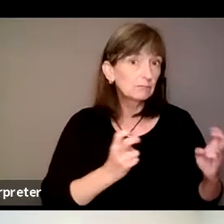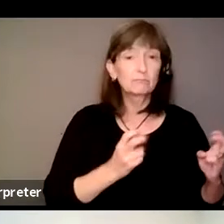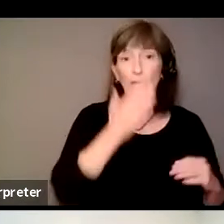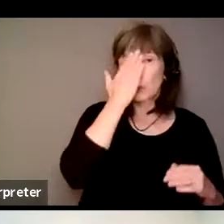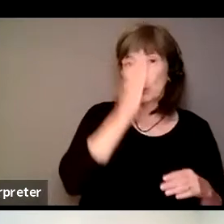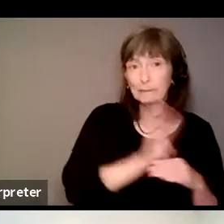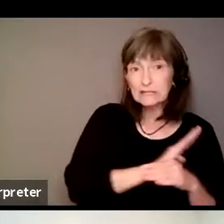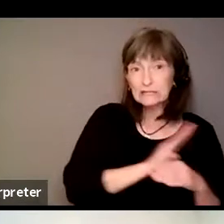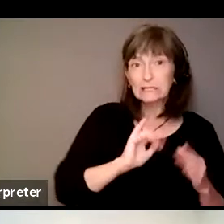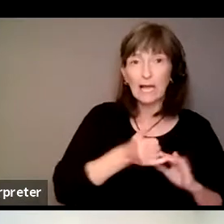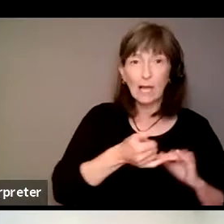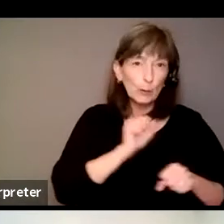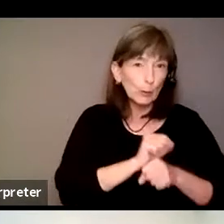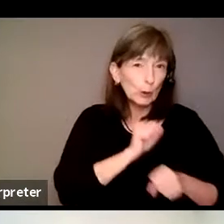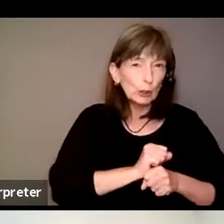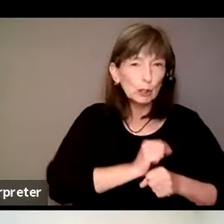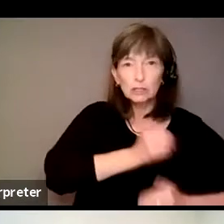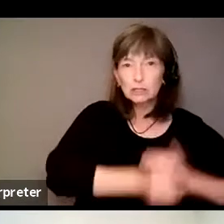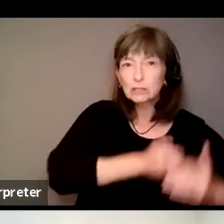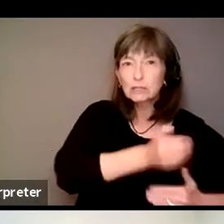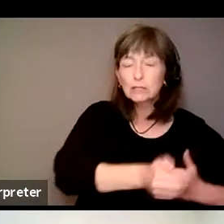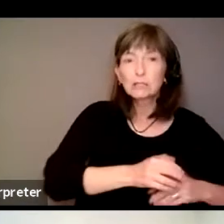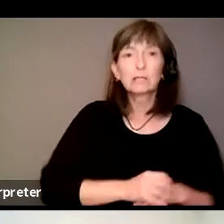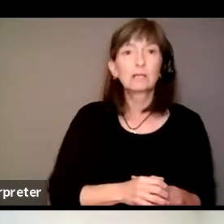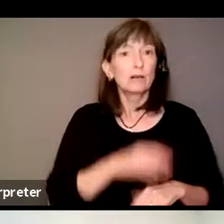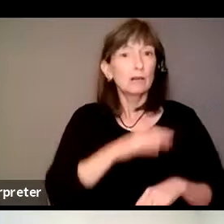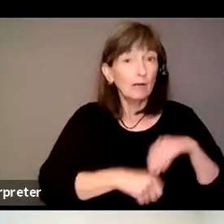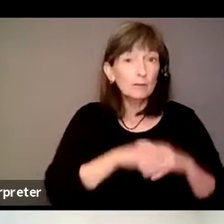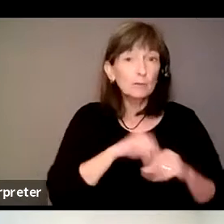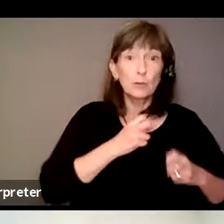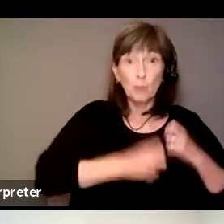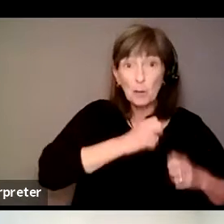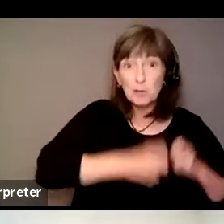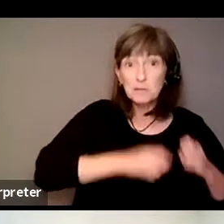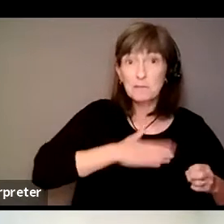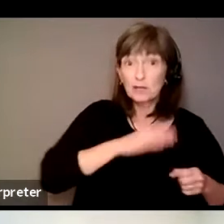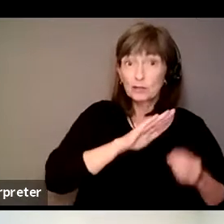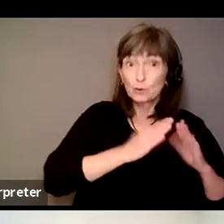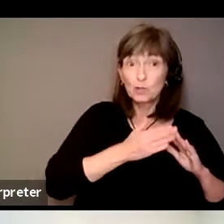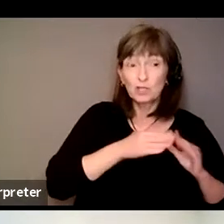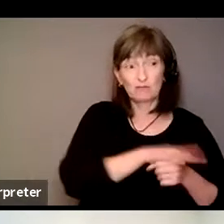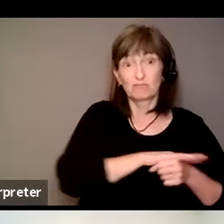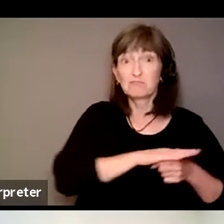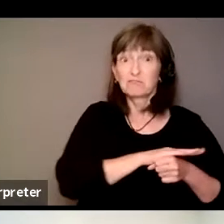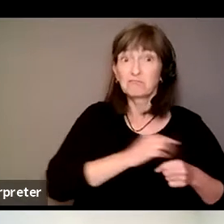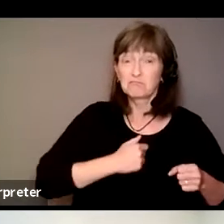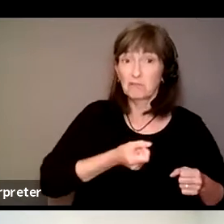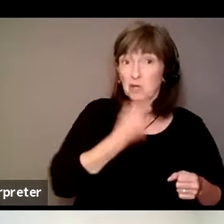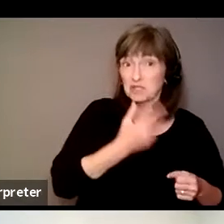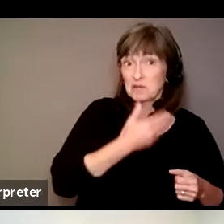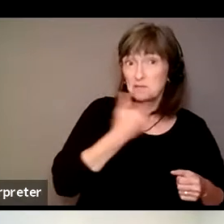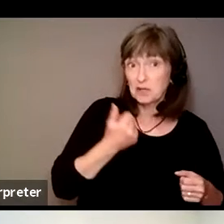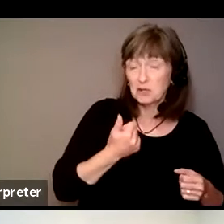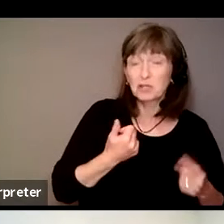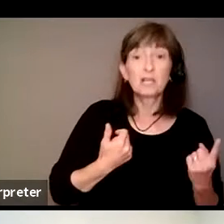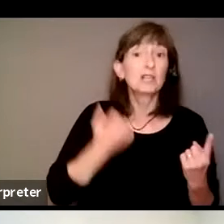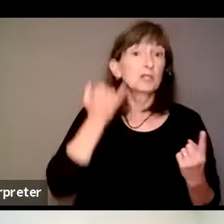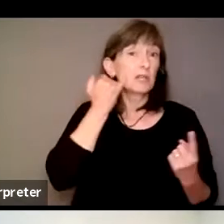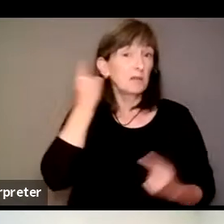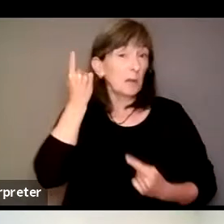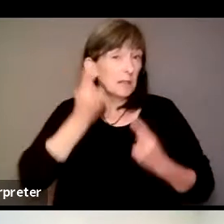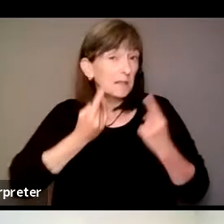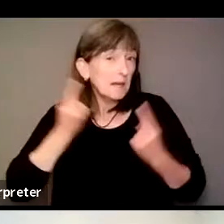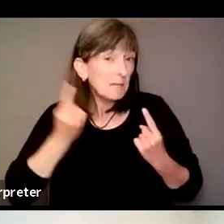business of how a council meeting runs in chambers. So I would encourage anybody who's thinking about it to do